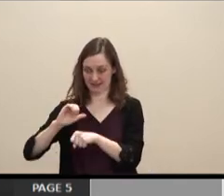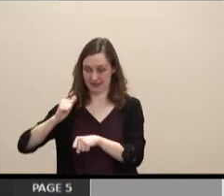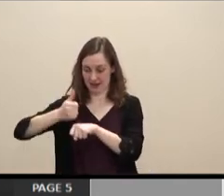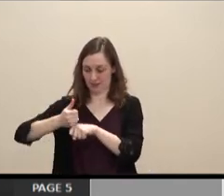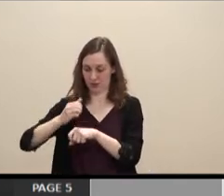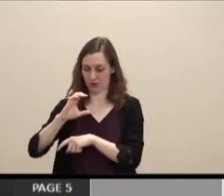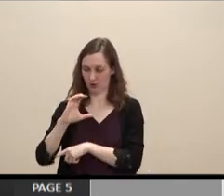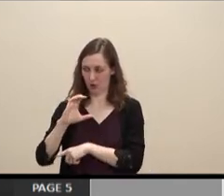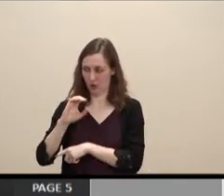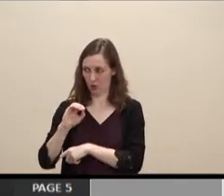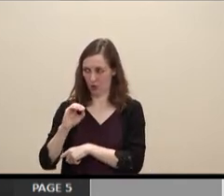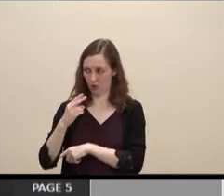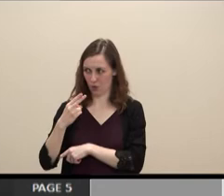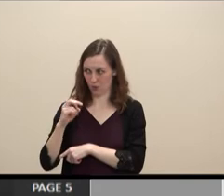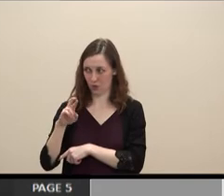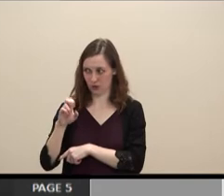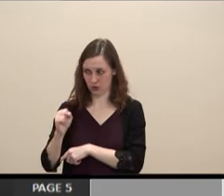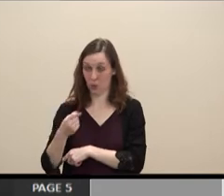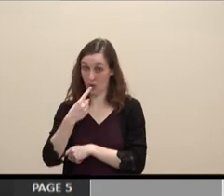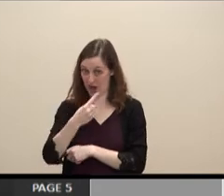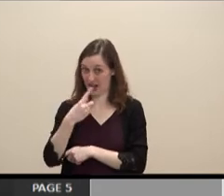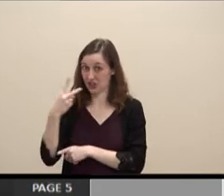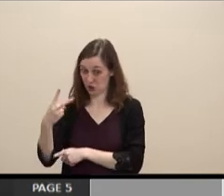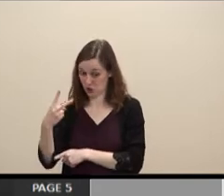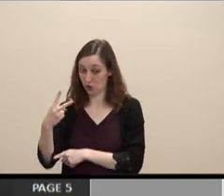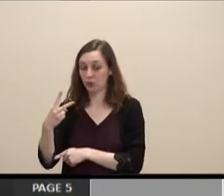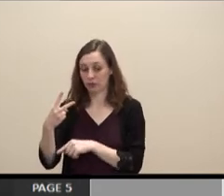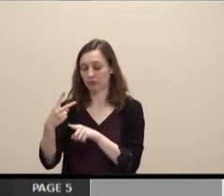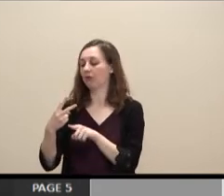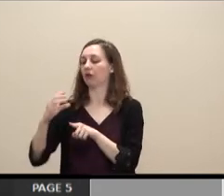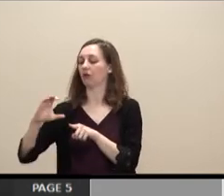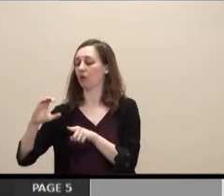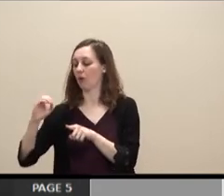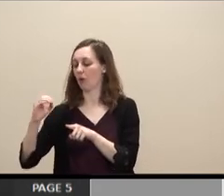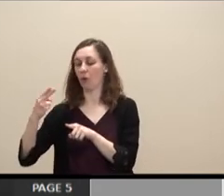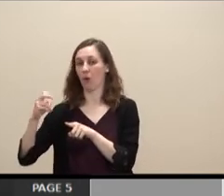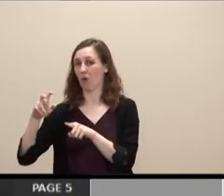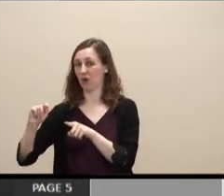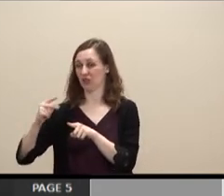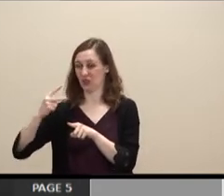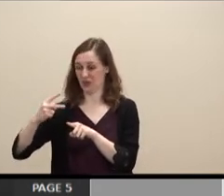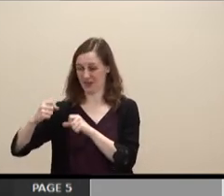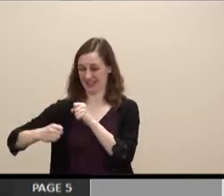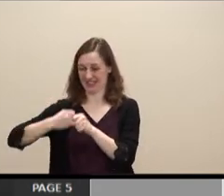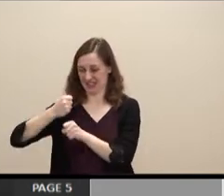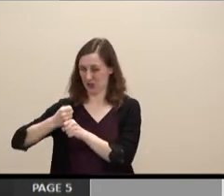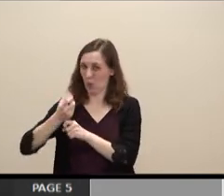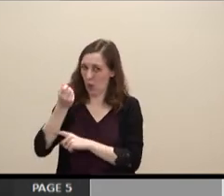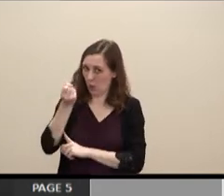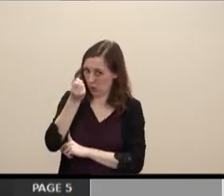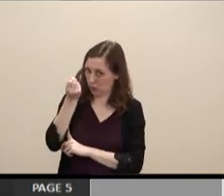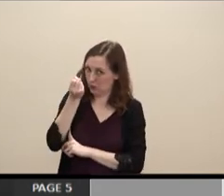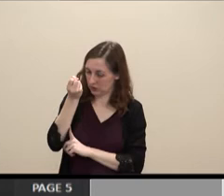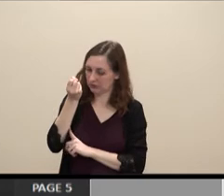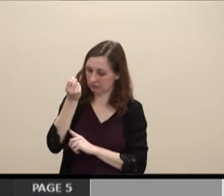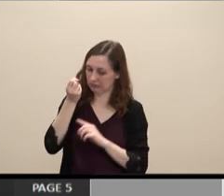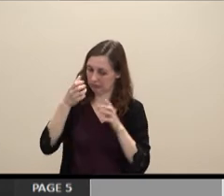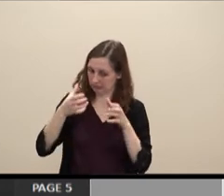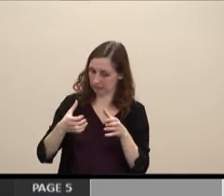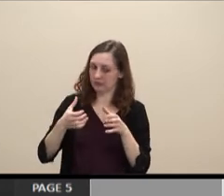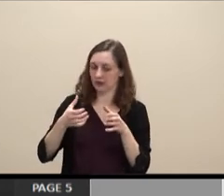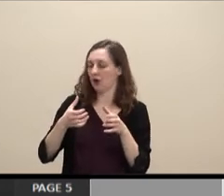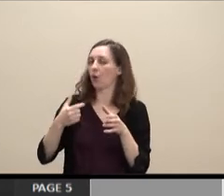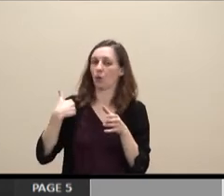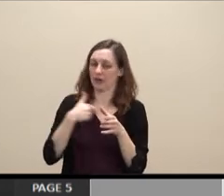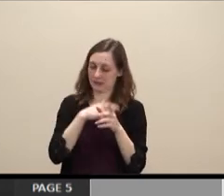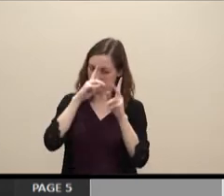did cohorts 1 and 2 instead of doing cohort 2 in this year. And we just obligated the funds, the rest of the